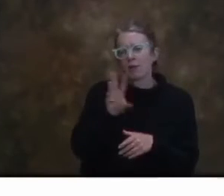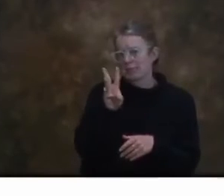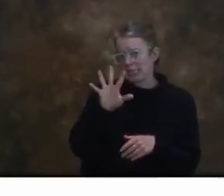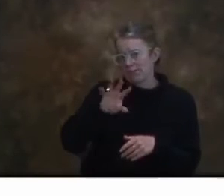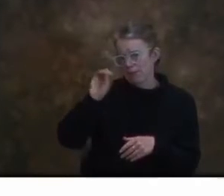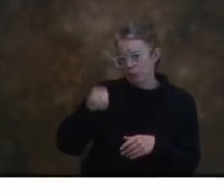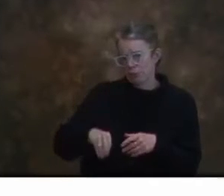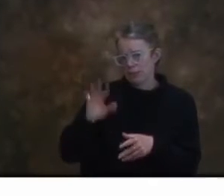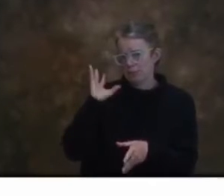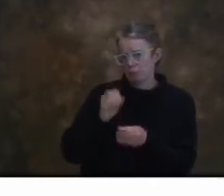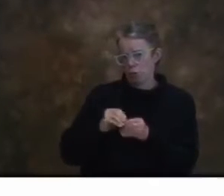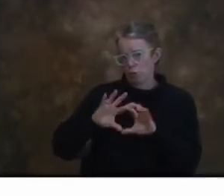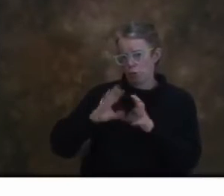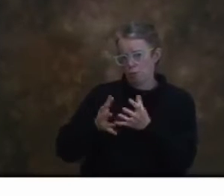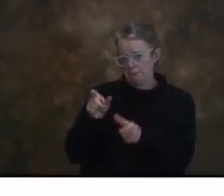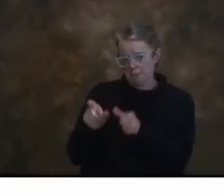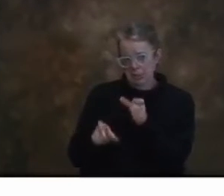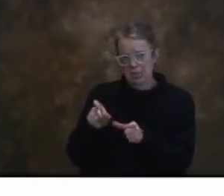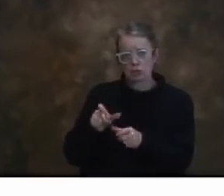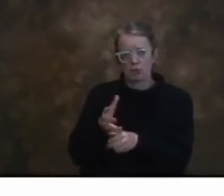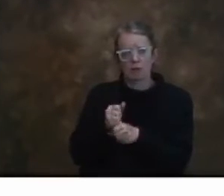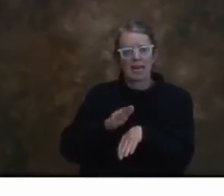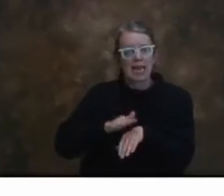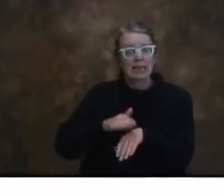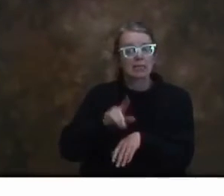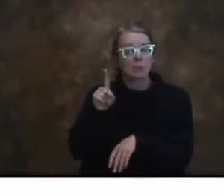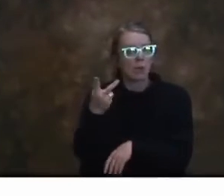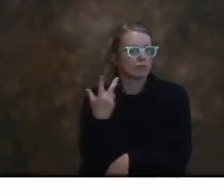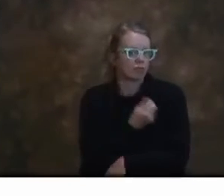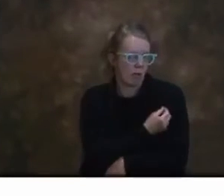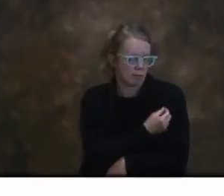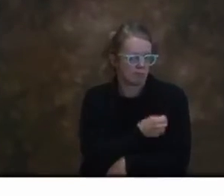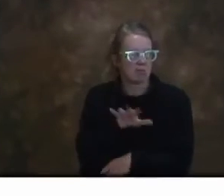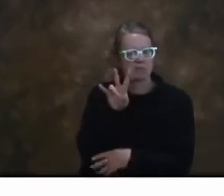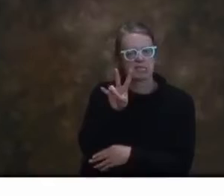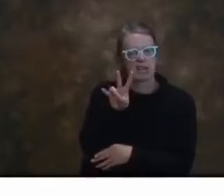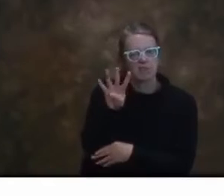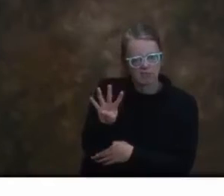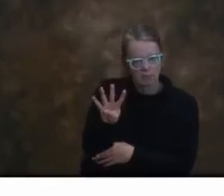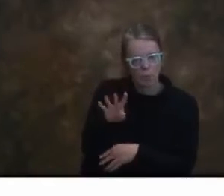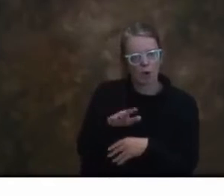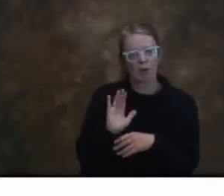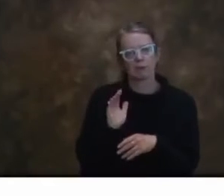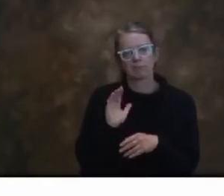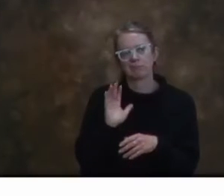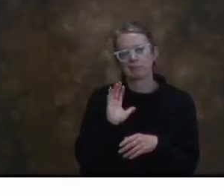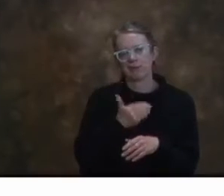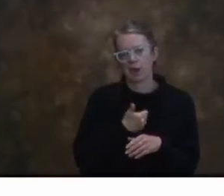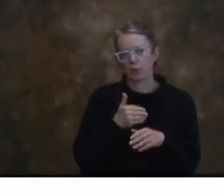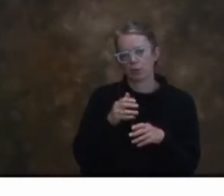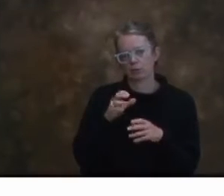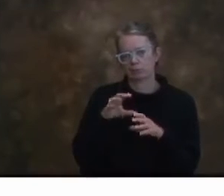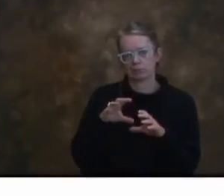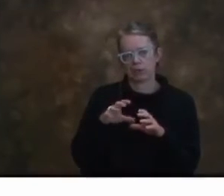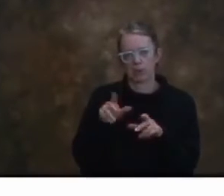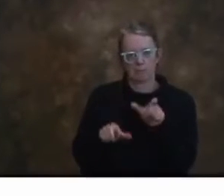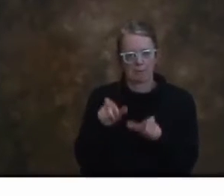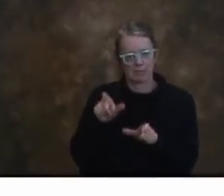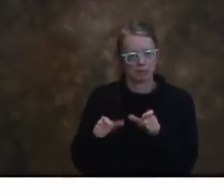dose, and approximately 74% of the eligible population has received at least one dose at this time.